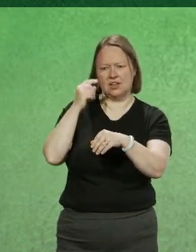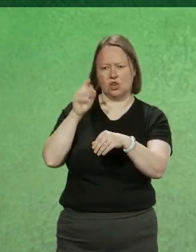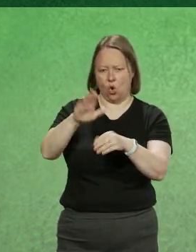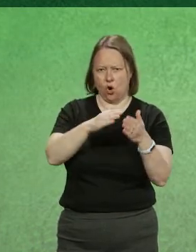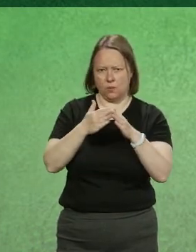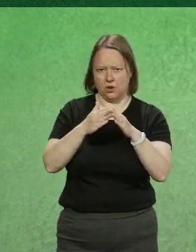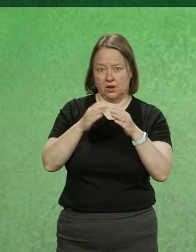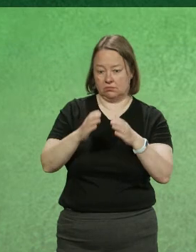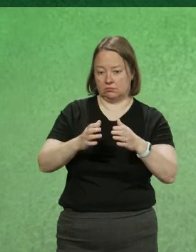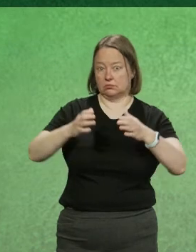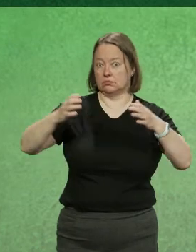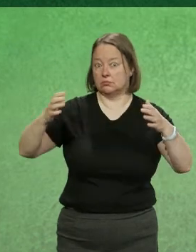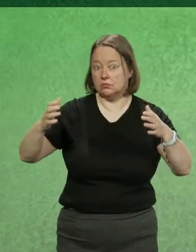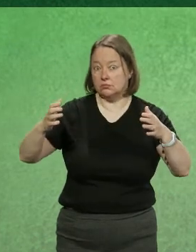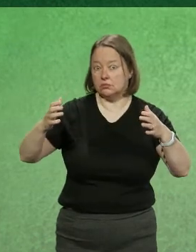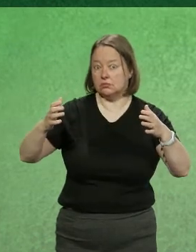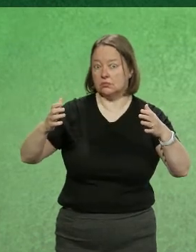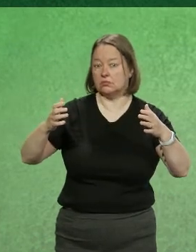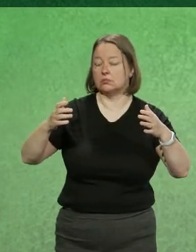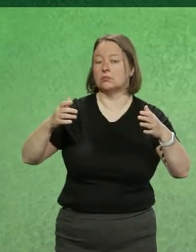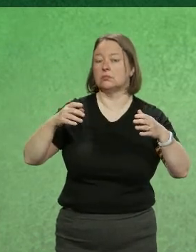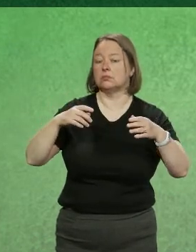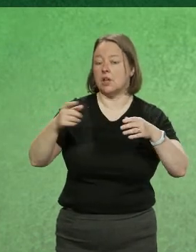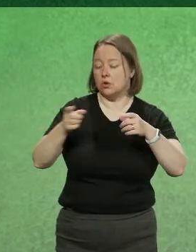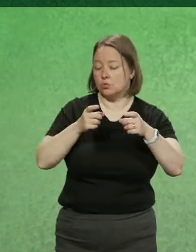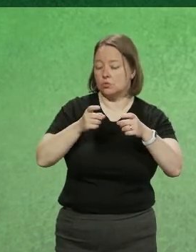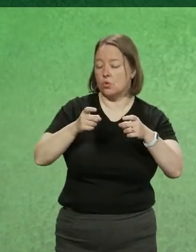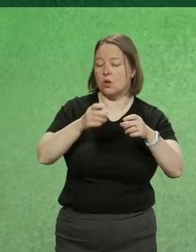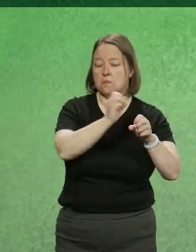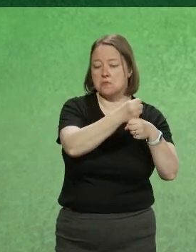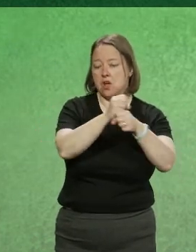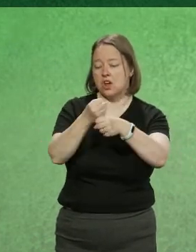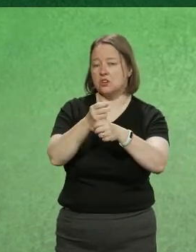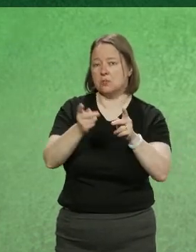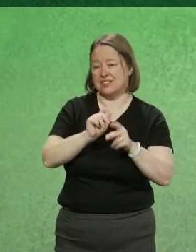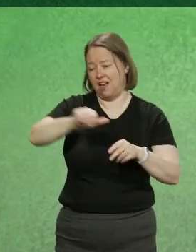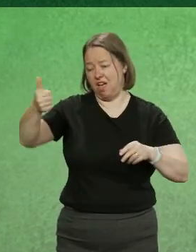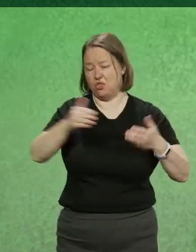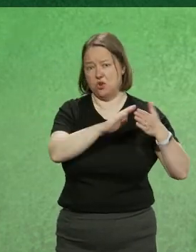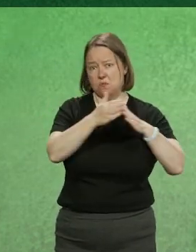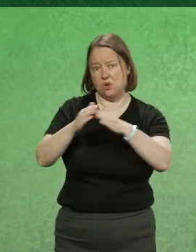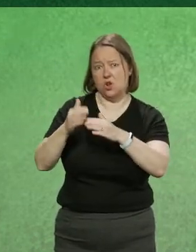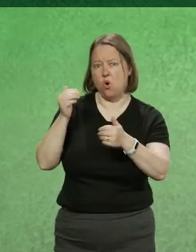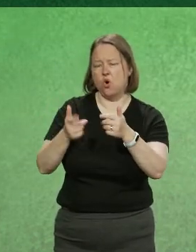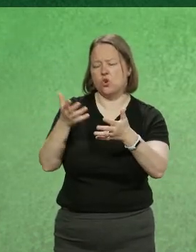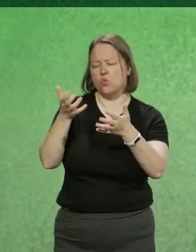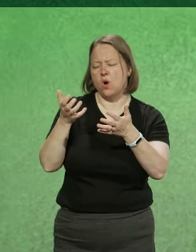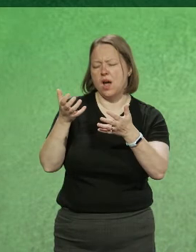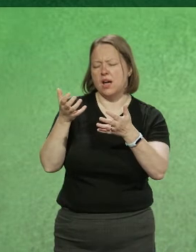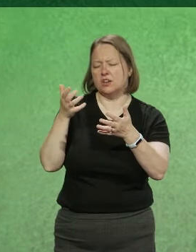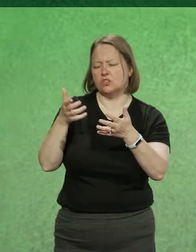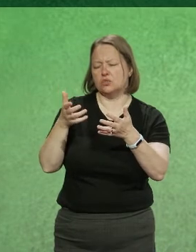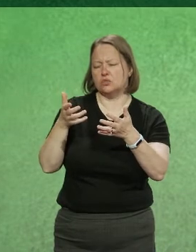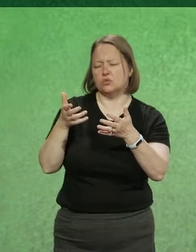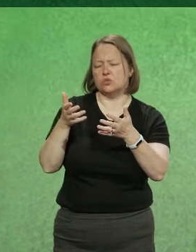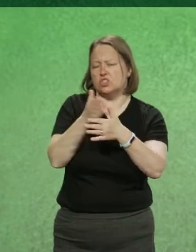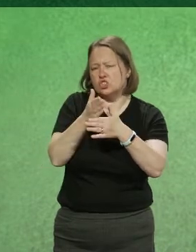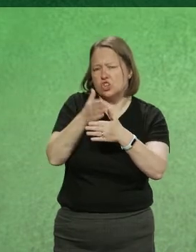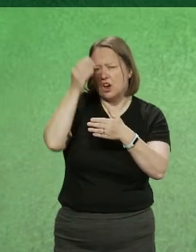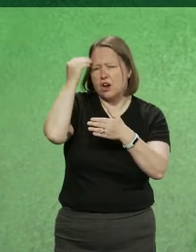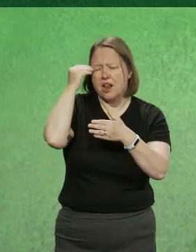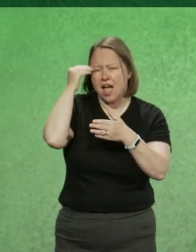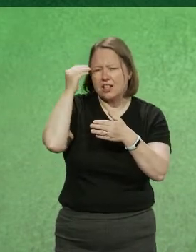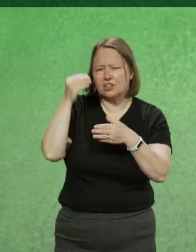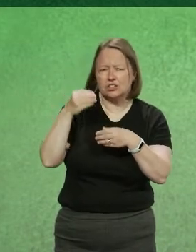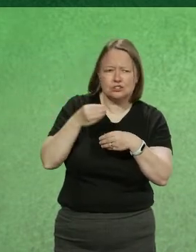community actually controlling production sites in other communities, or are you more looking to disseminate the knowledge and